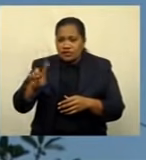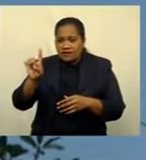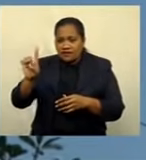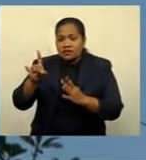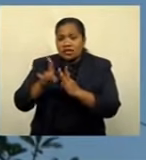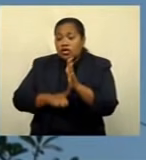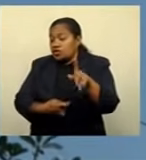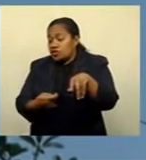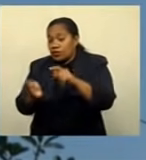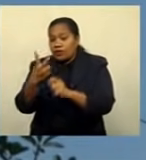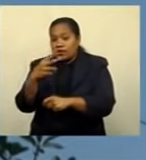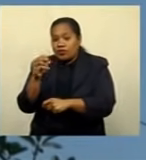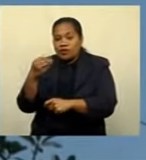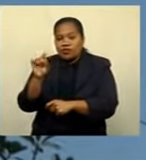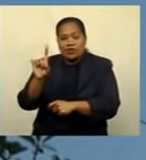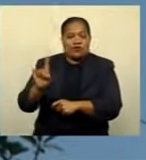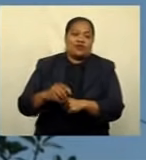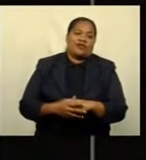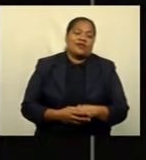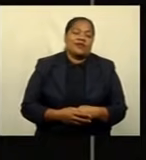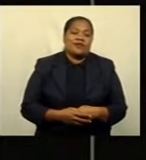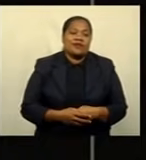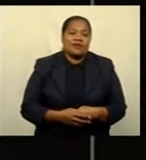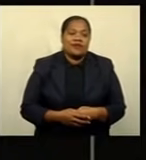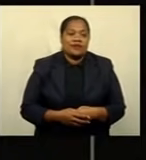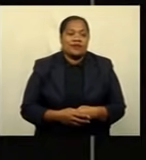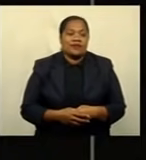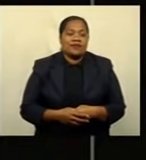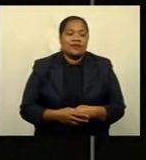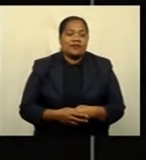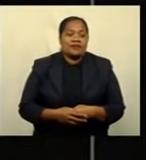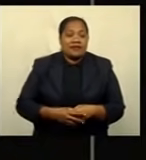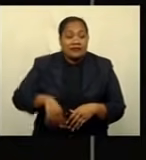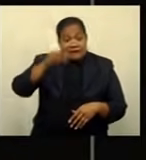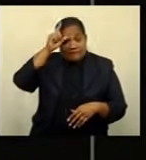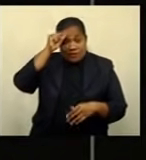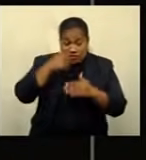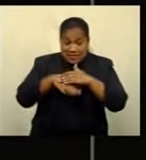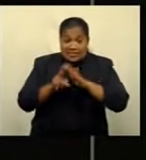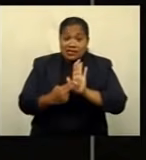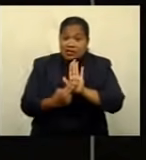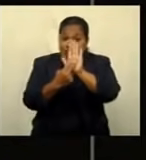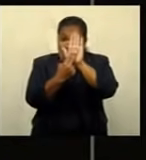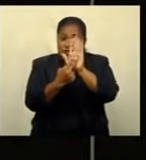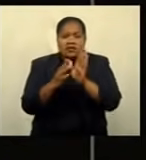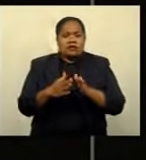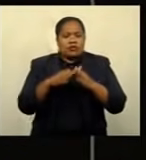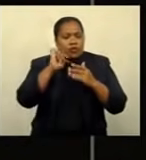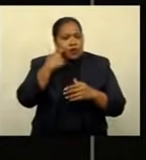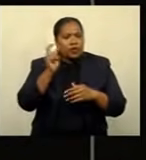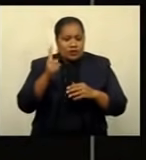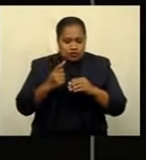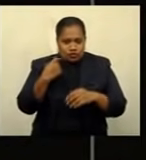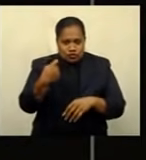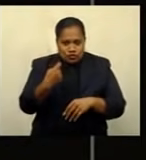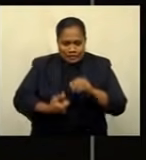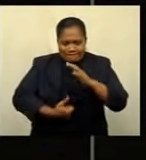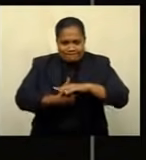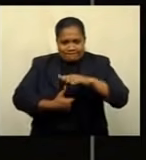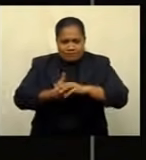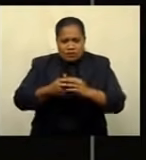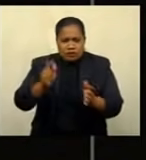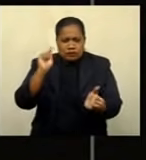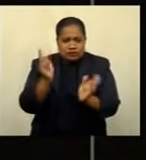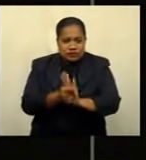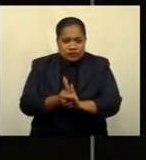2022. Felipe Naikaso, FBC News. Fijians in the Northern Division will soon be able to access faster and